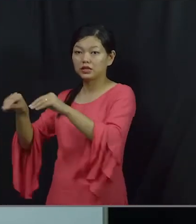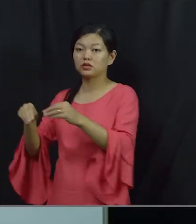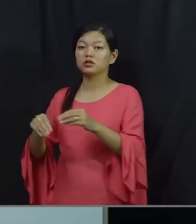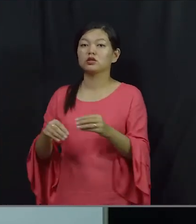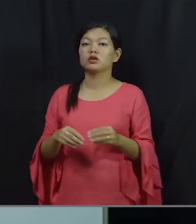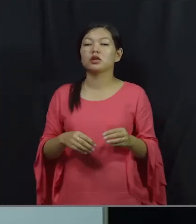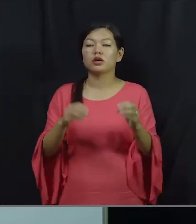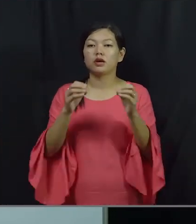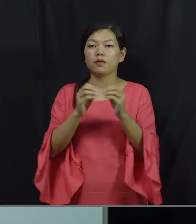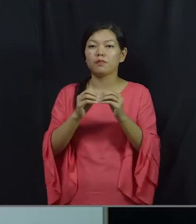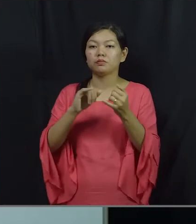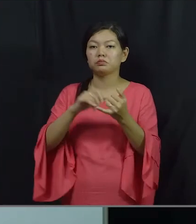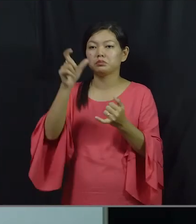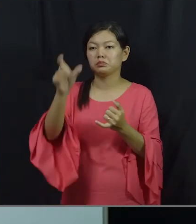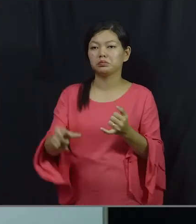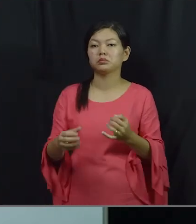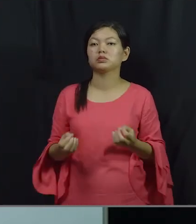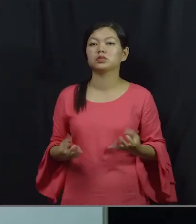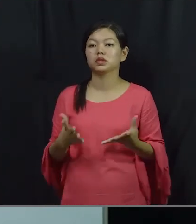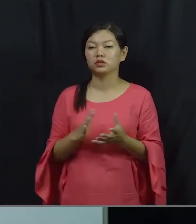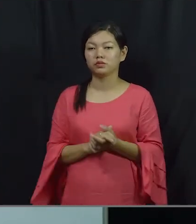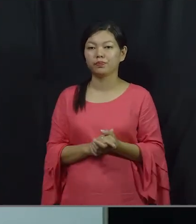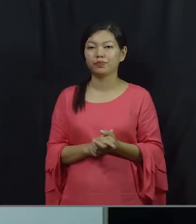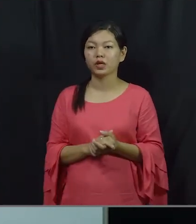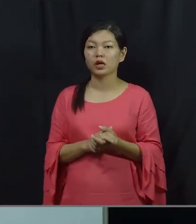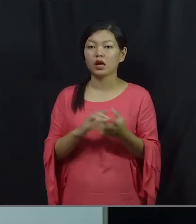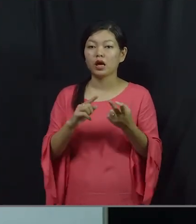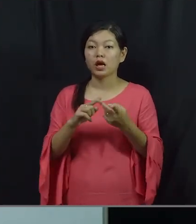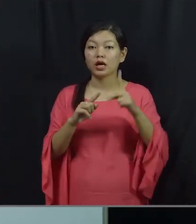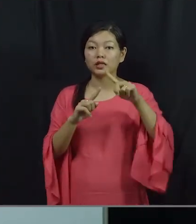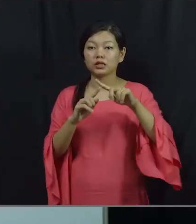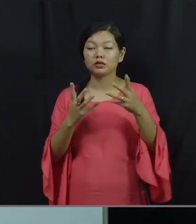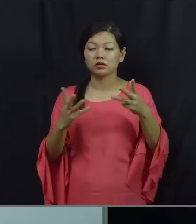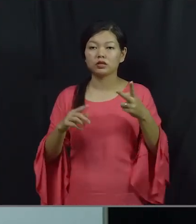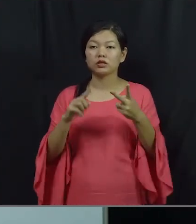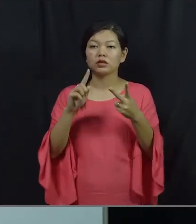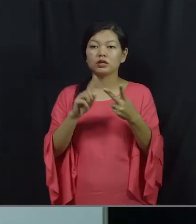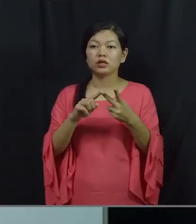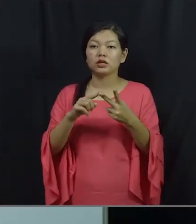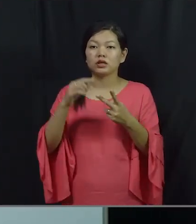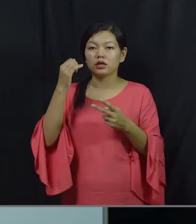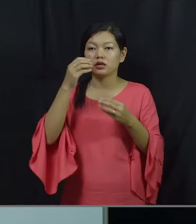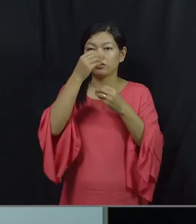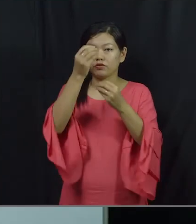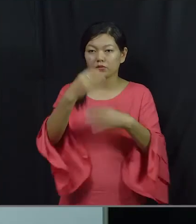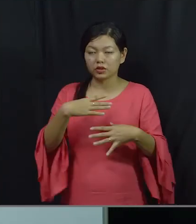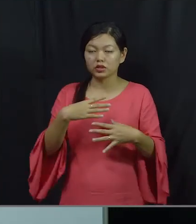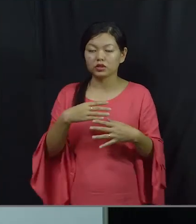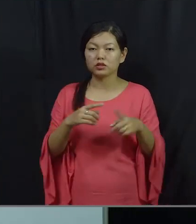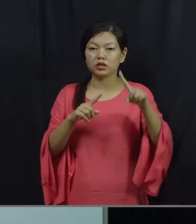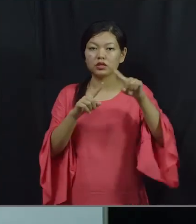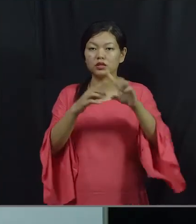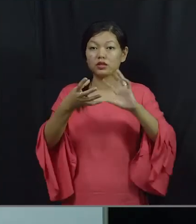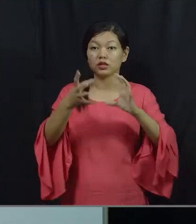this IT, this information and technology, IT sector contributed a lot, okay, in the form of